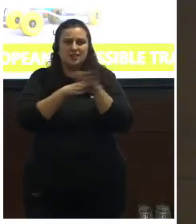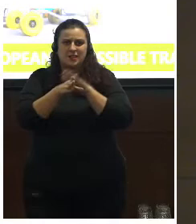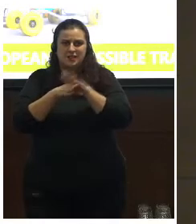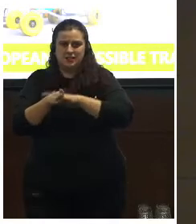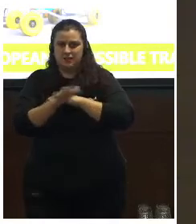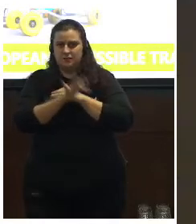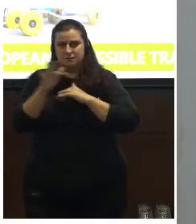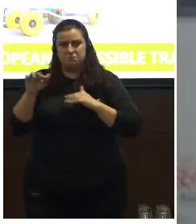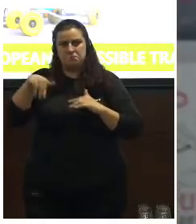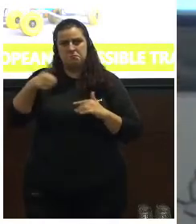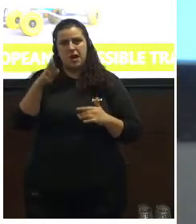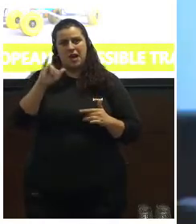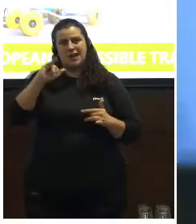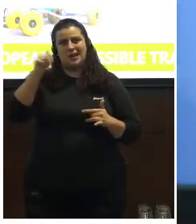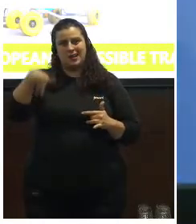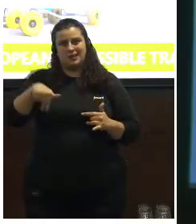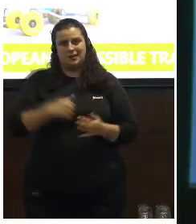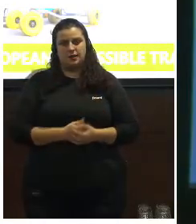Yeah.